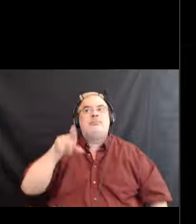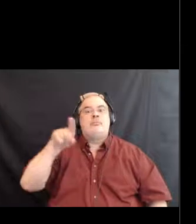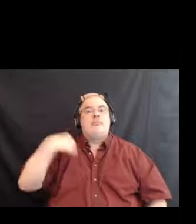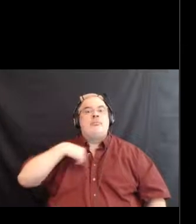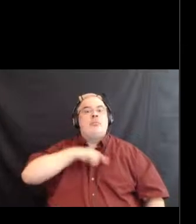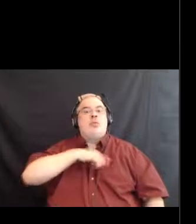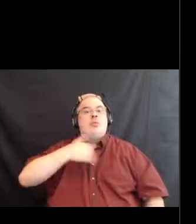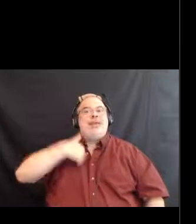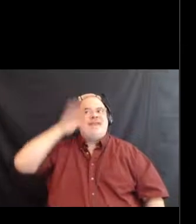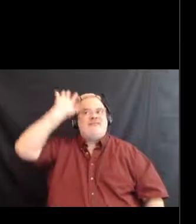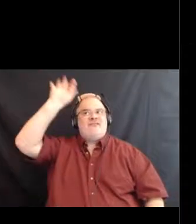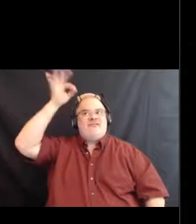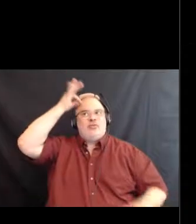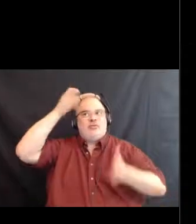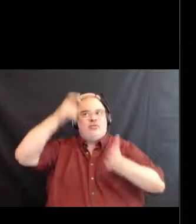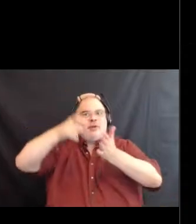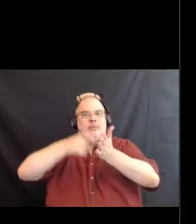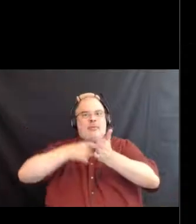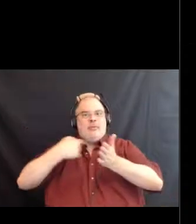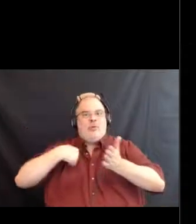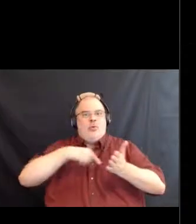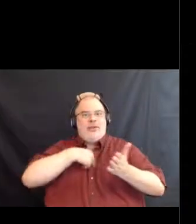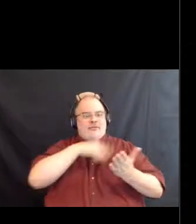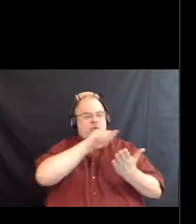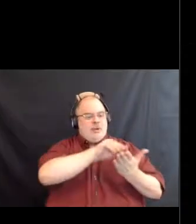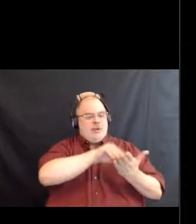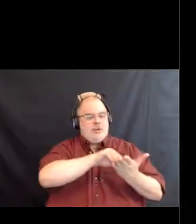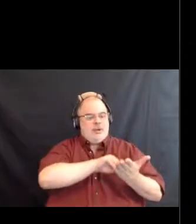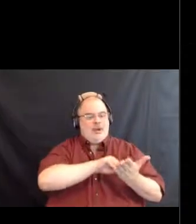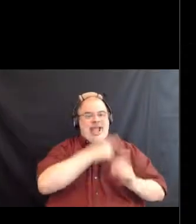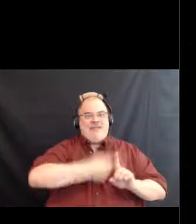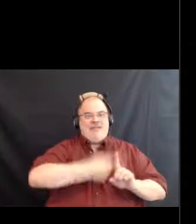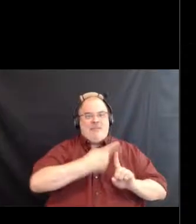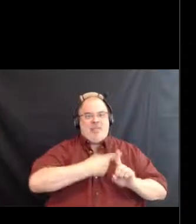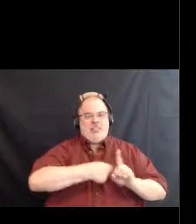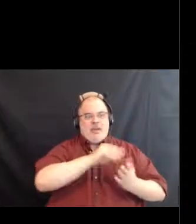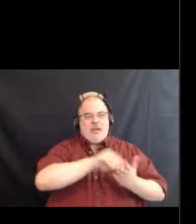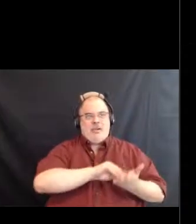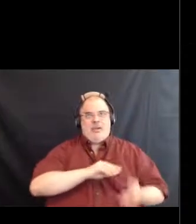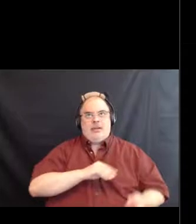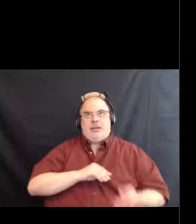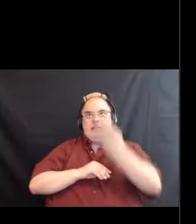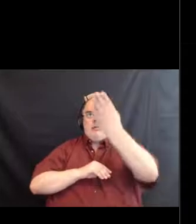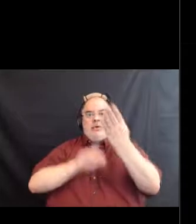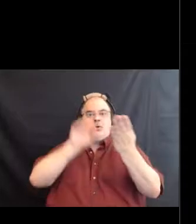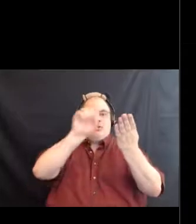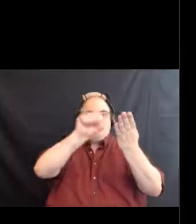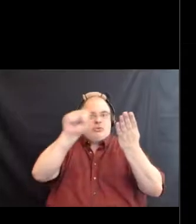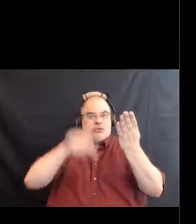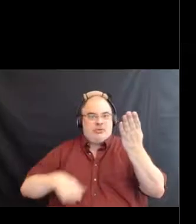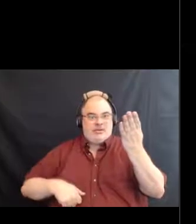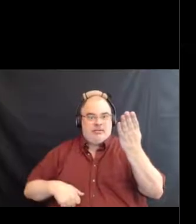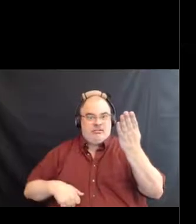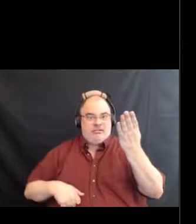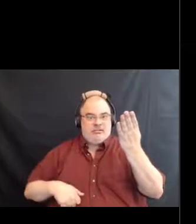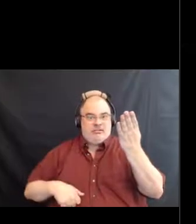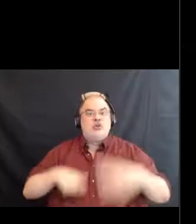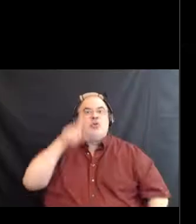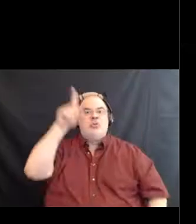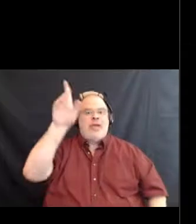have to submit all of our information to Social Security monthly, so they're tracking to see who has SSI and an ABLE